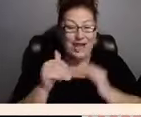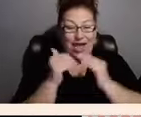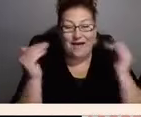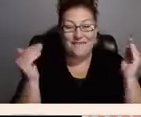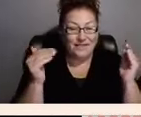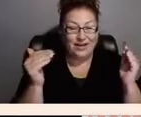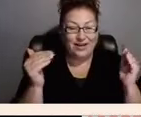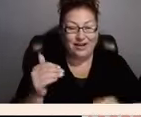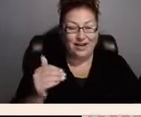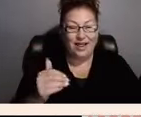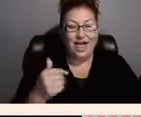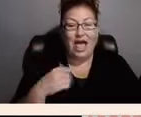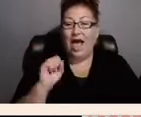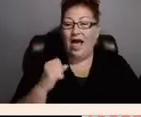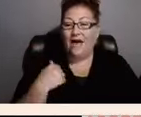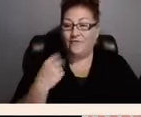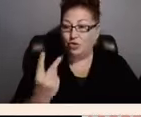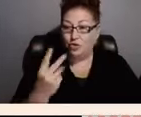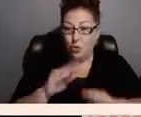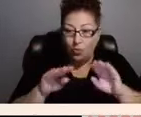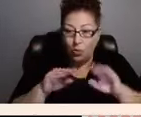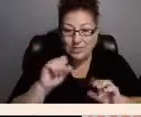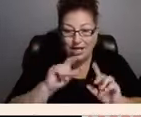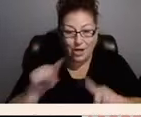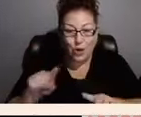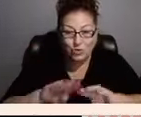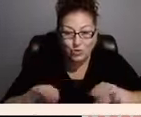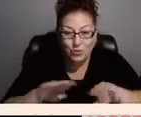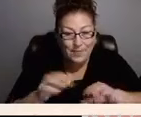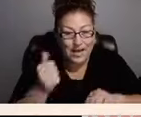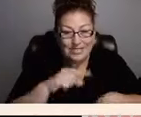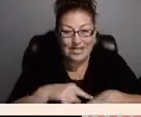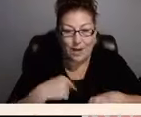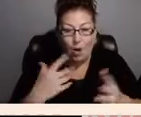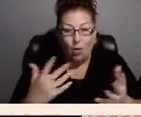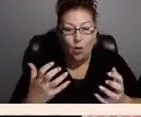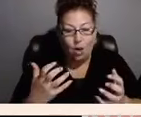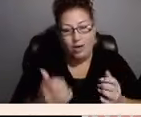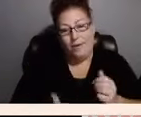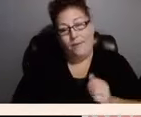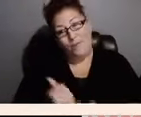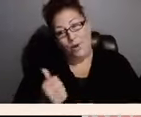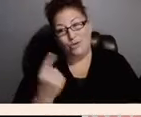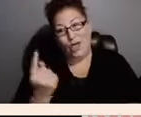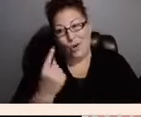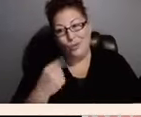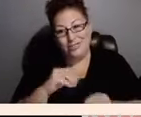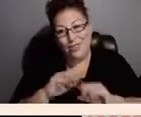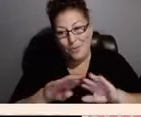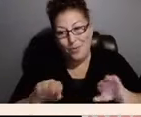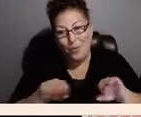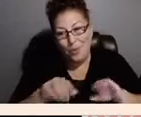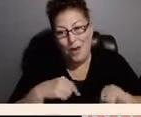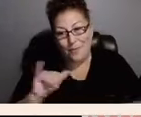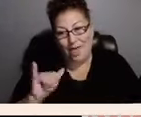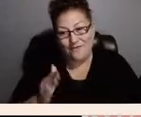go swimming in anytime I want. I'm mostly always in the pool, so I'm like a fish.